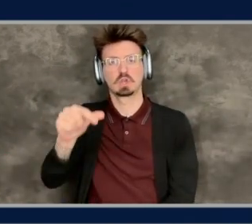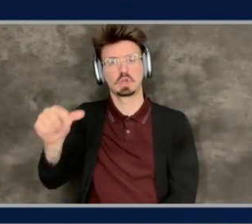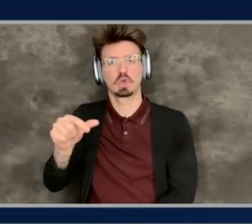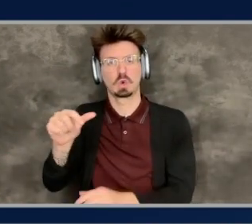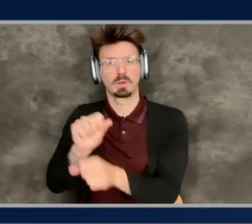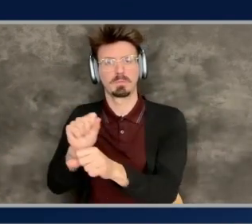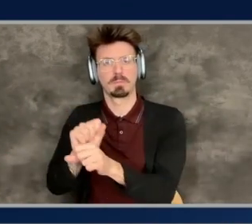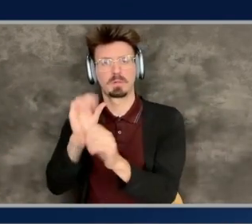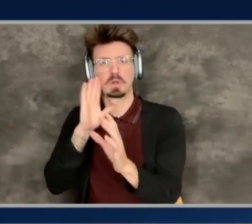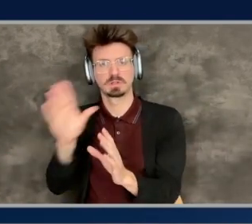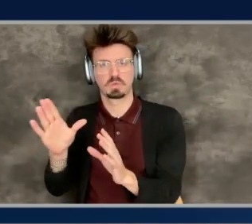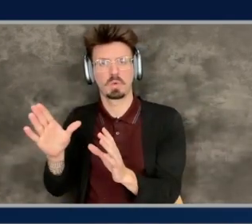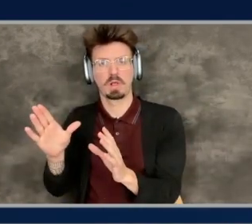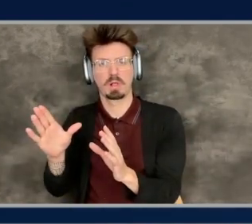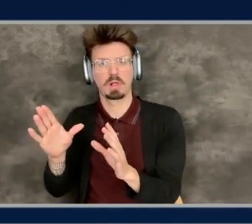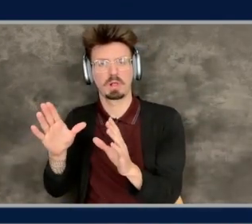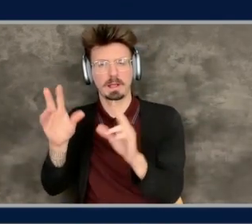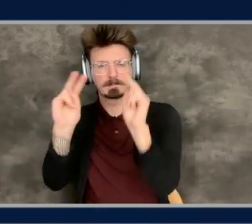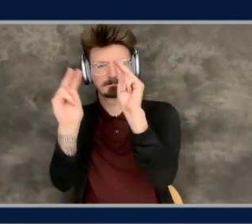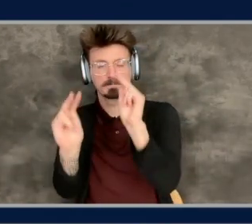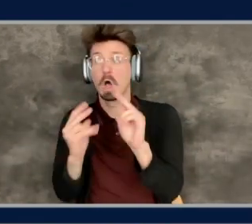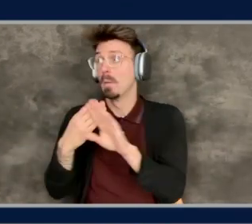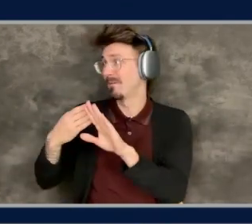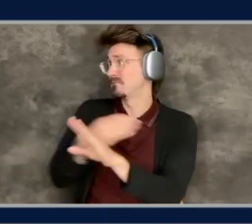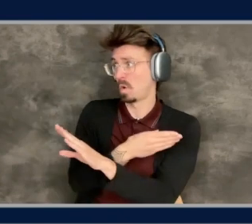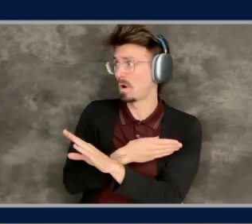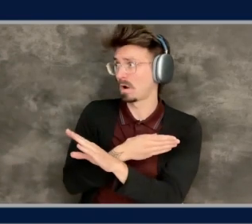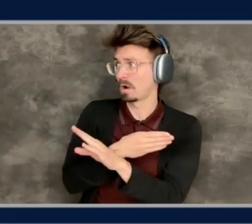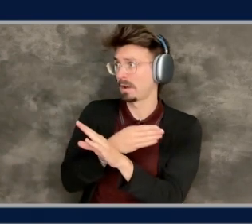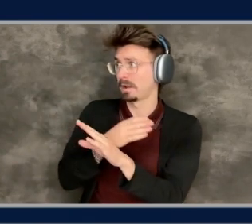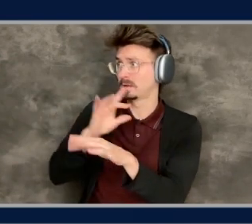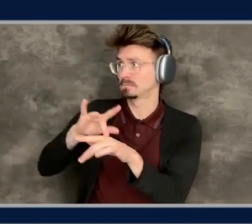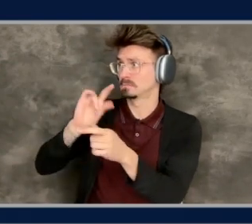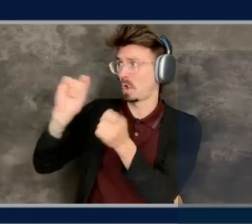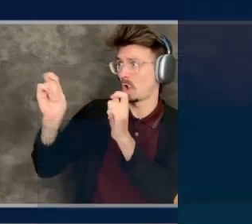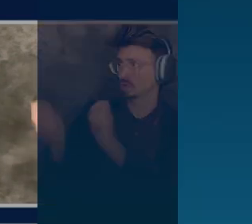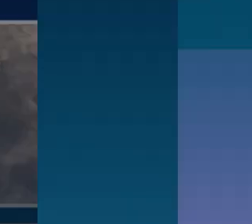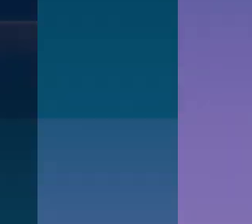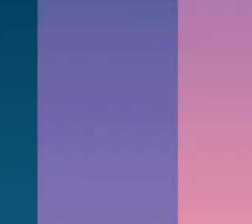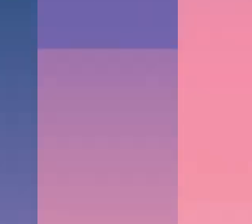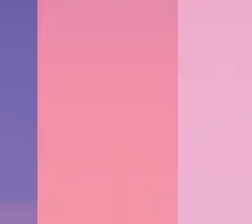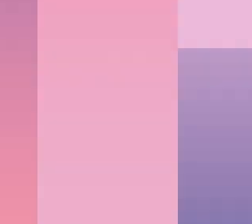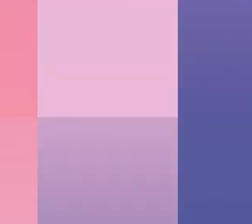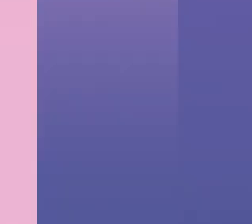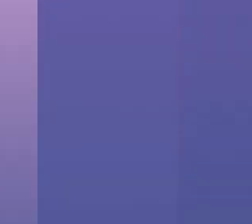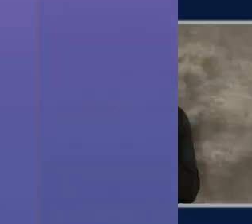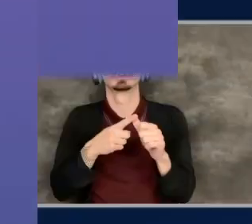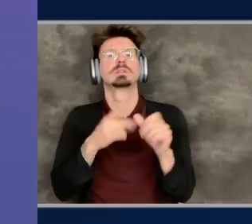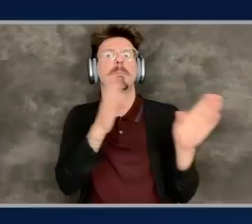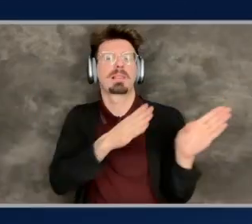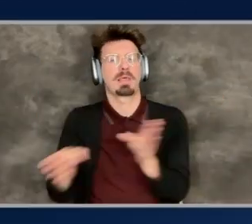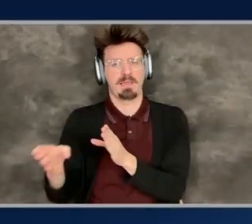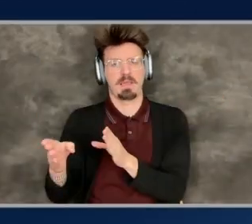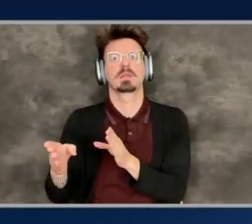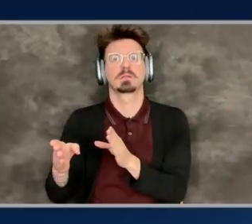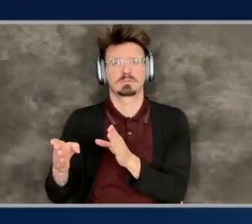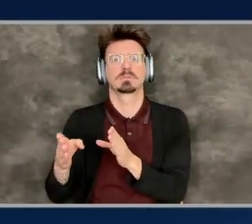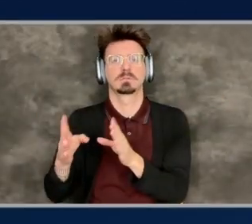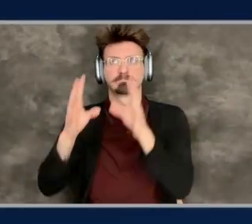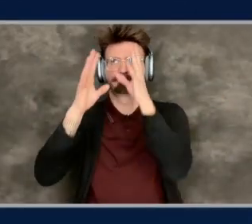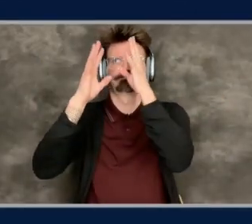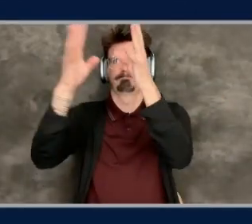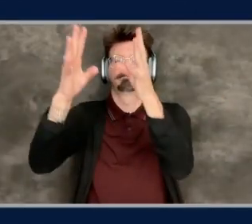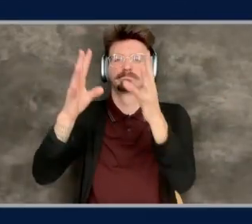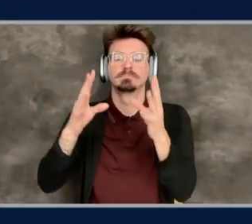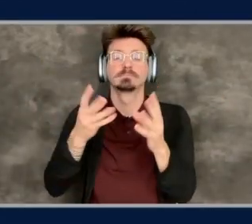before it even alters any code. So first thing is like we are basically creating a plan, and we are giving a plan to the the customers,